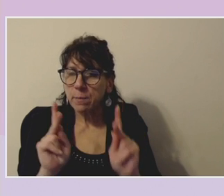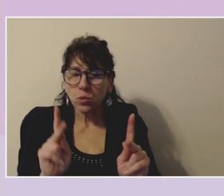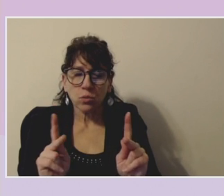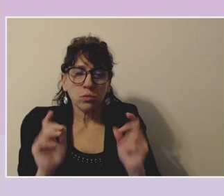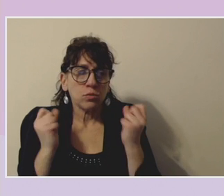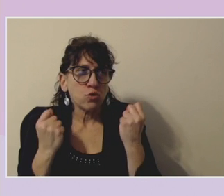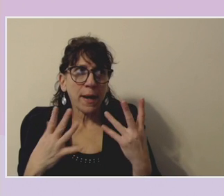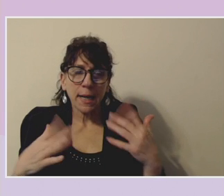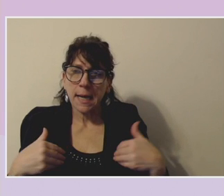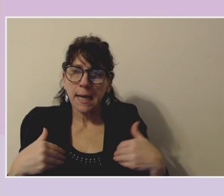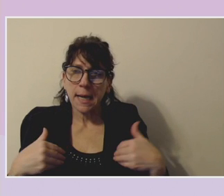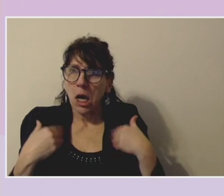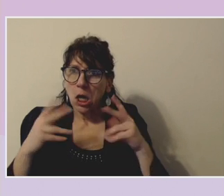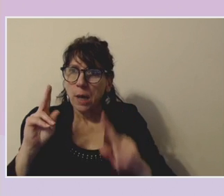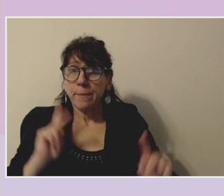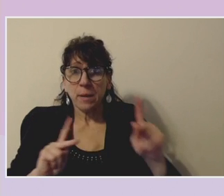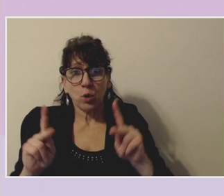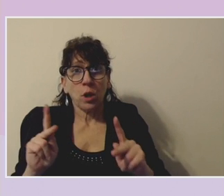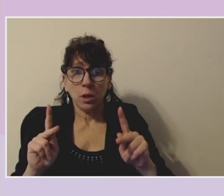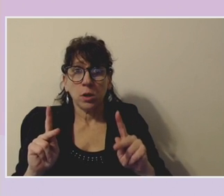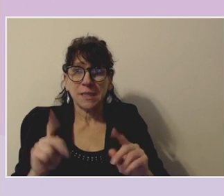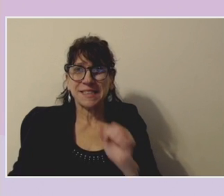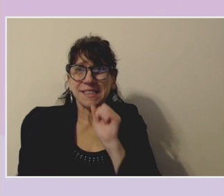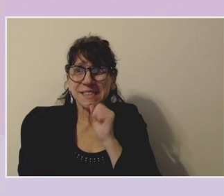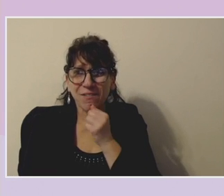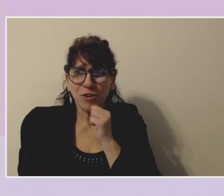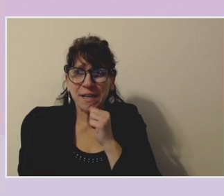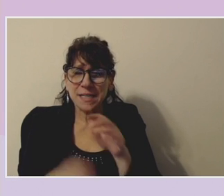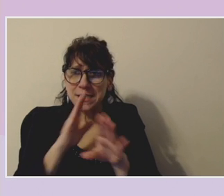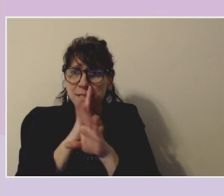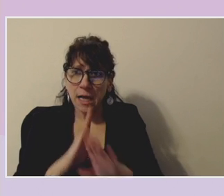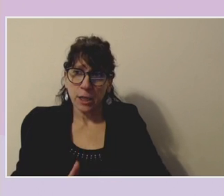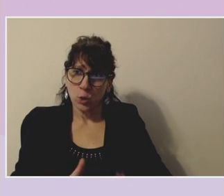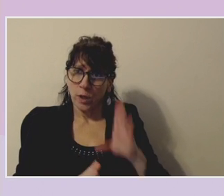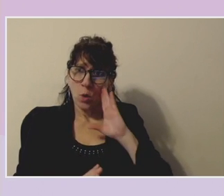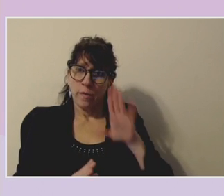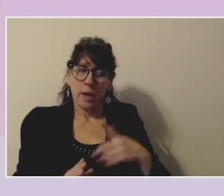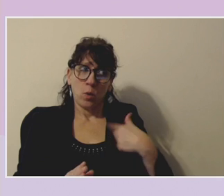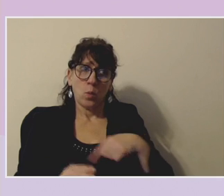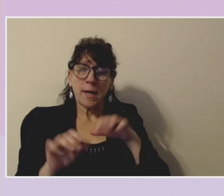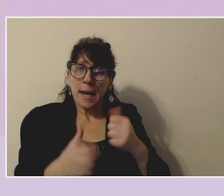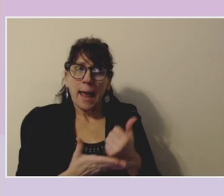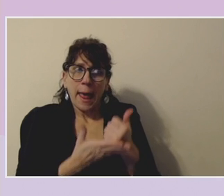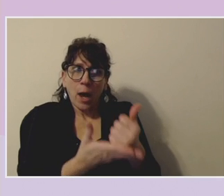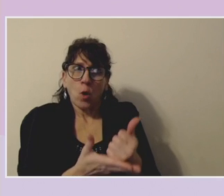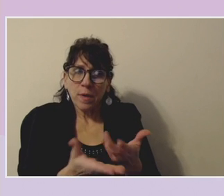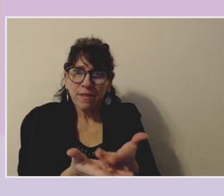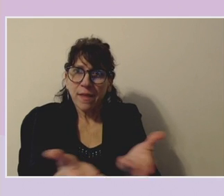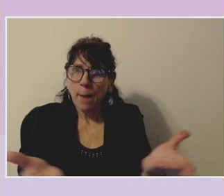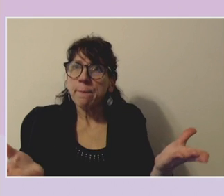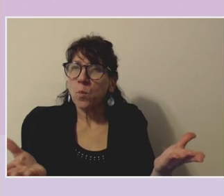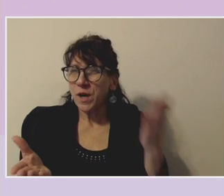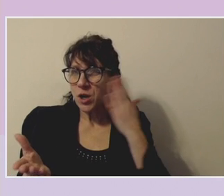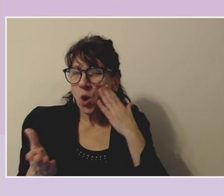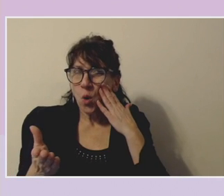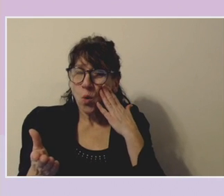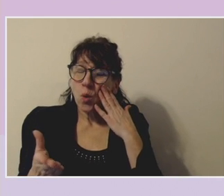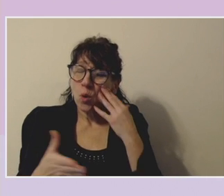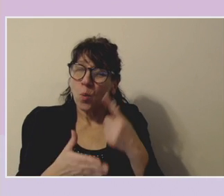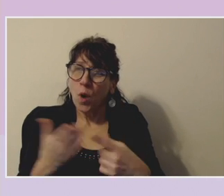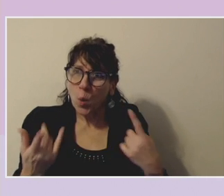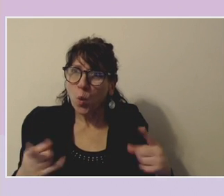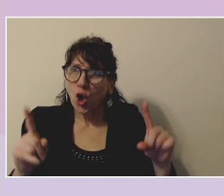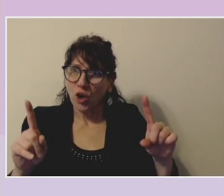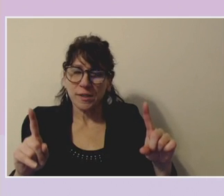people are suffering in silence. We know we can help them. We know so much of what works. And let's take it to